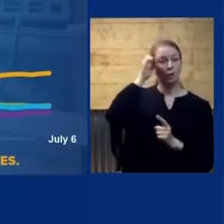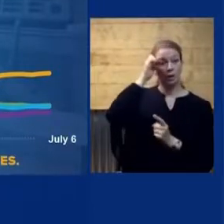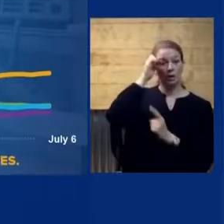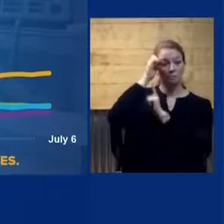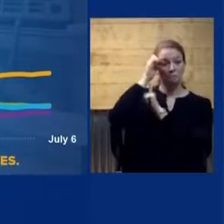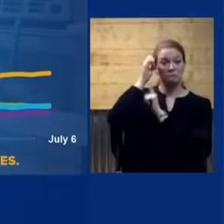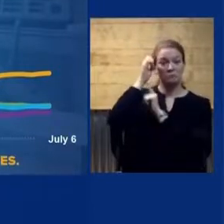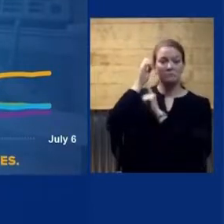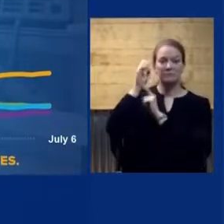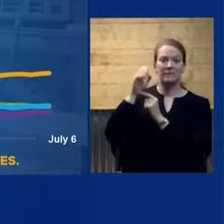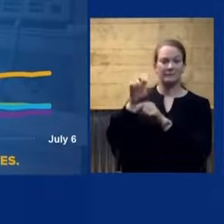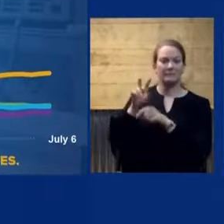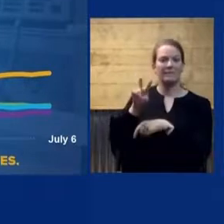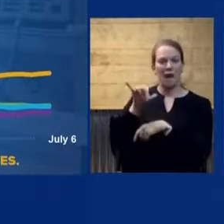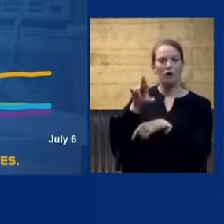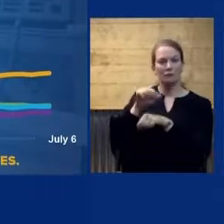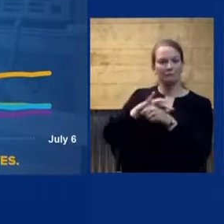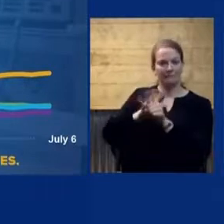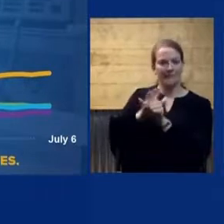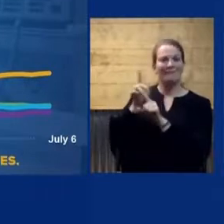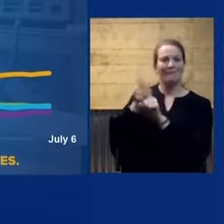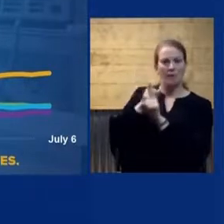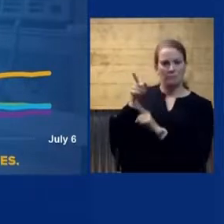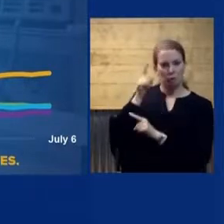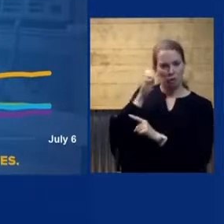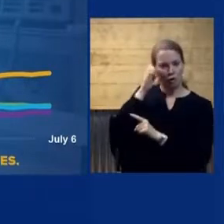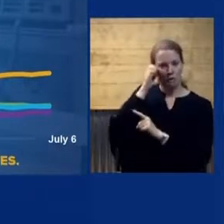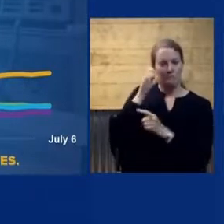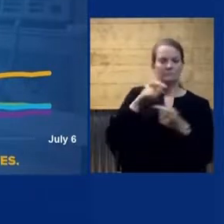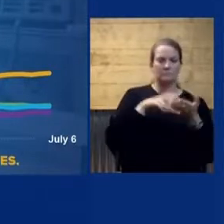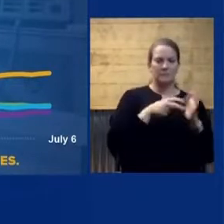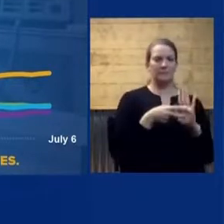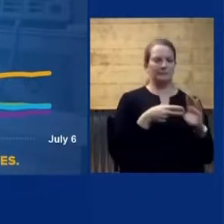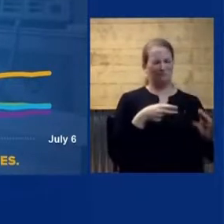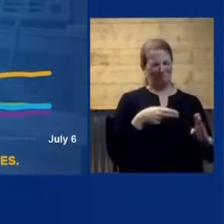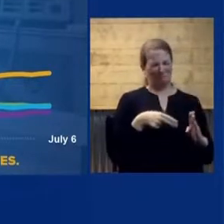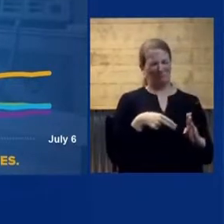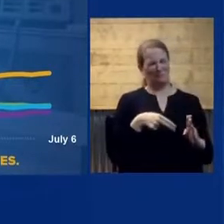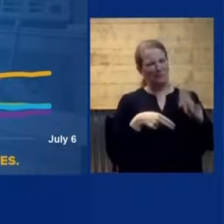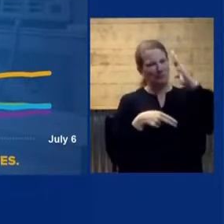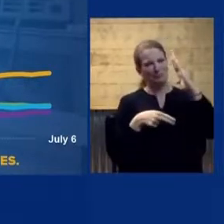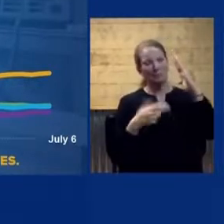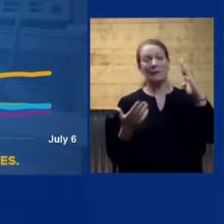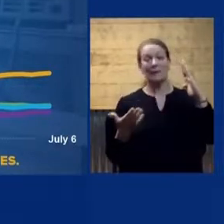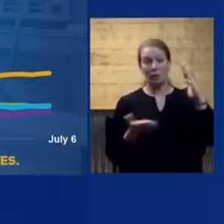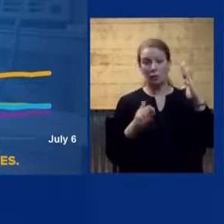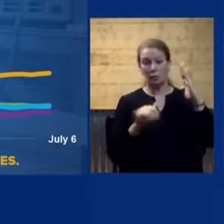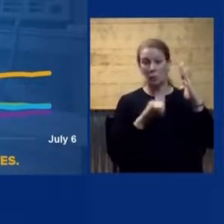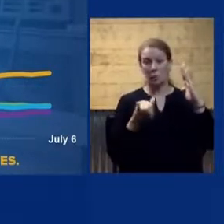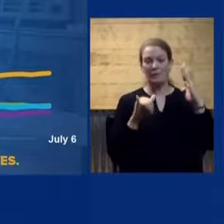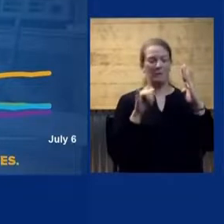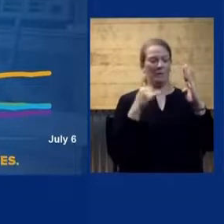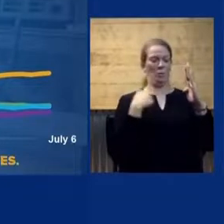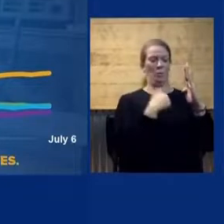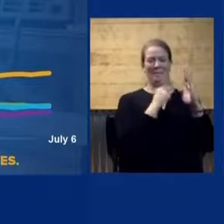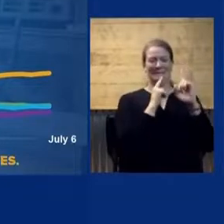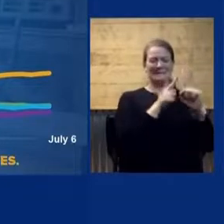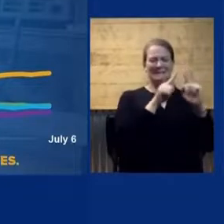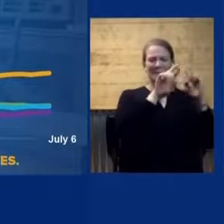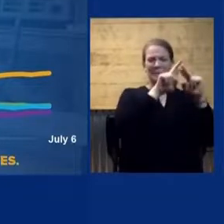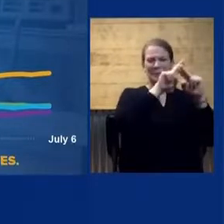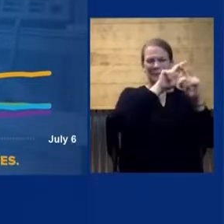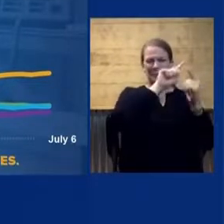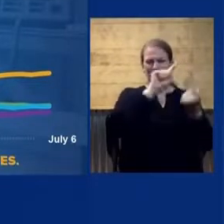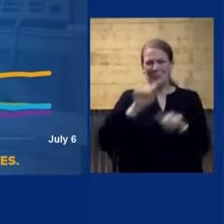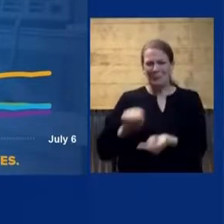told us, we had that initial spike. We had to get the spike down. Those other locations